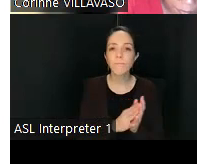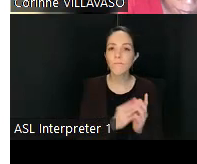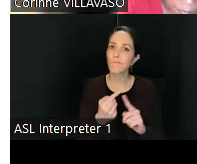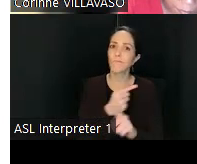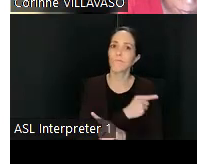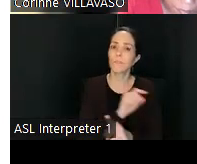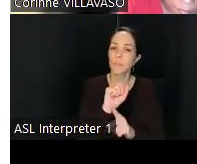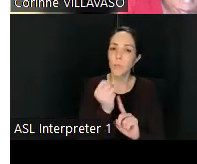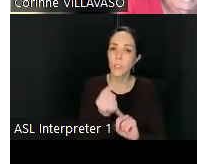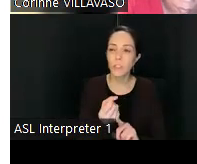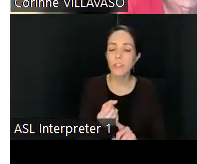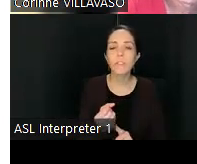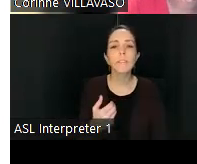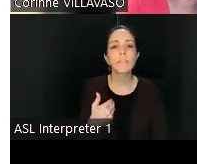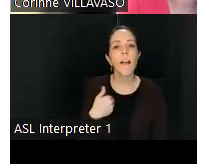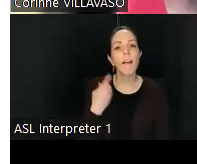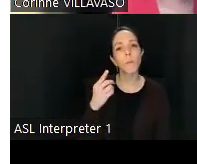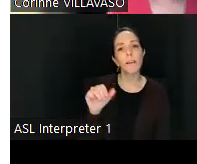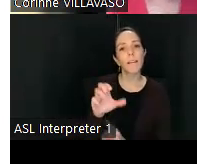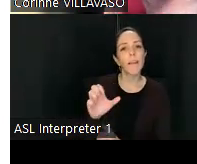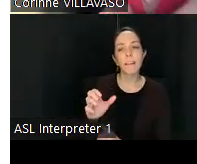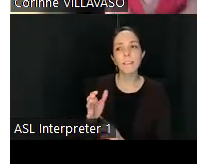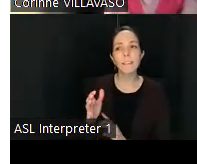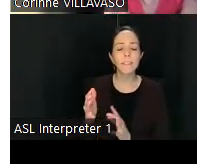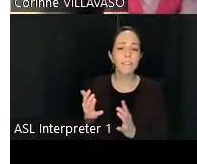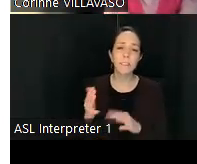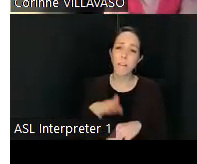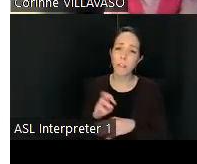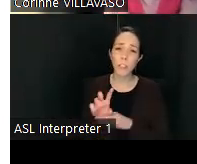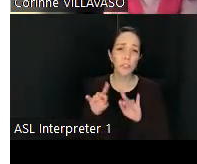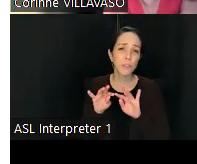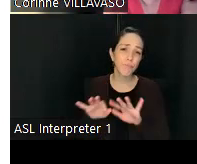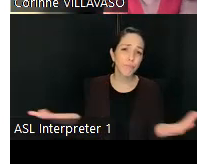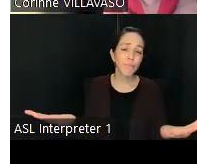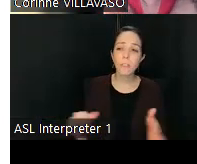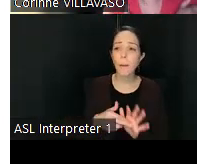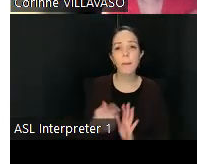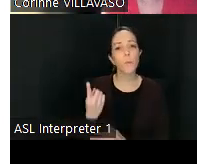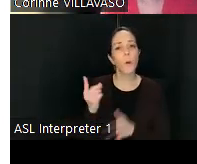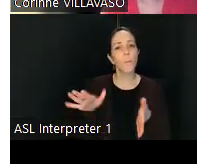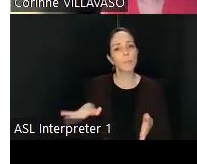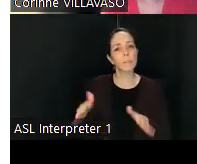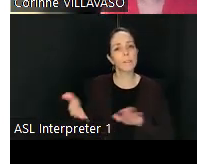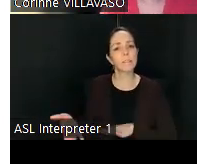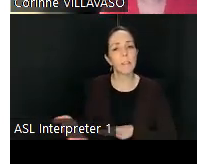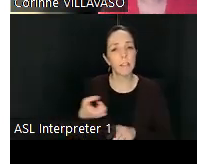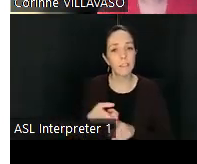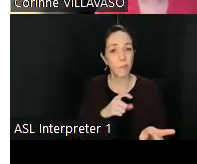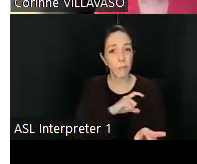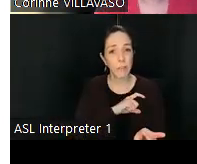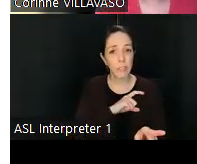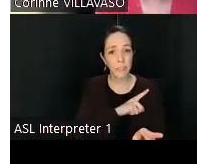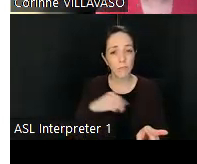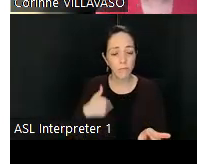high profile case, a person was dead via the police, it's during